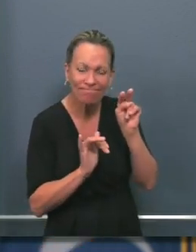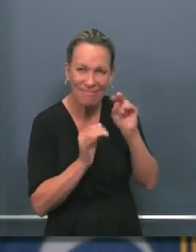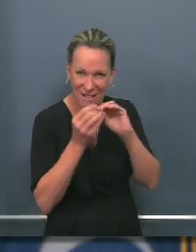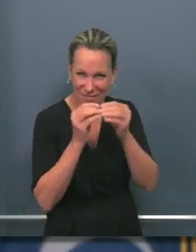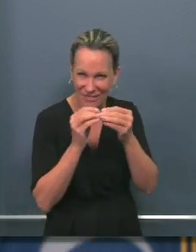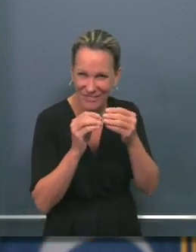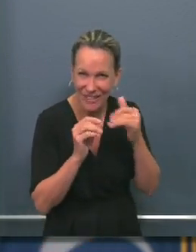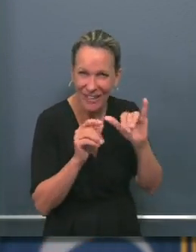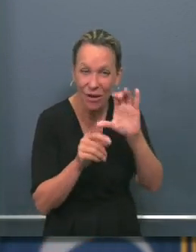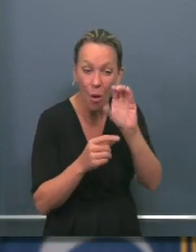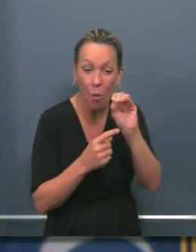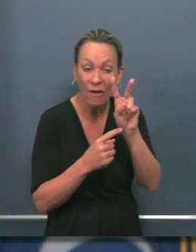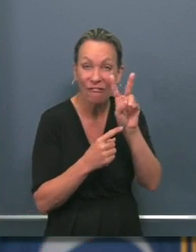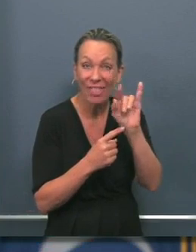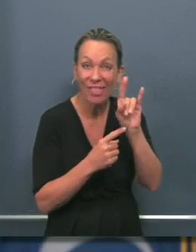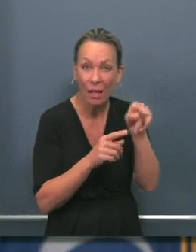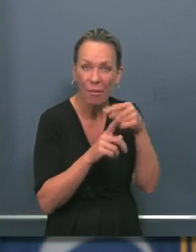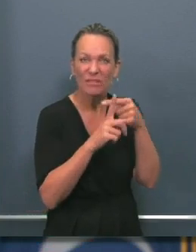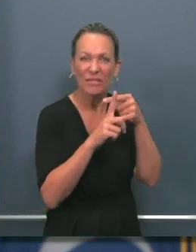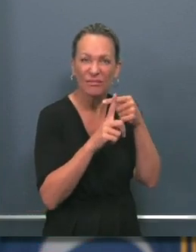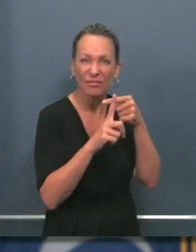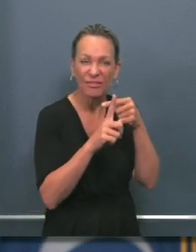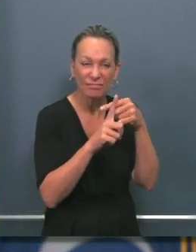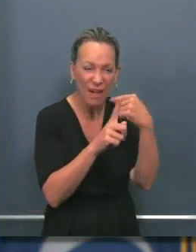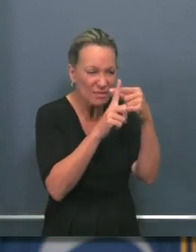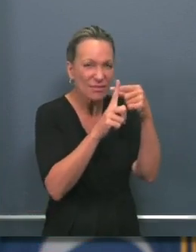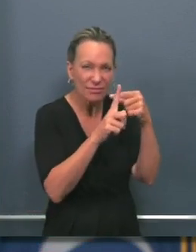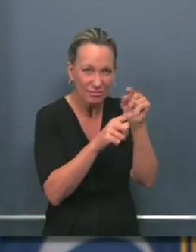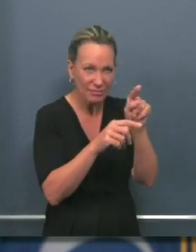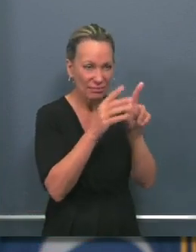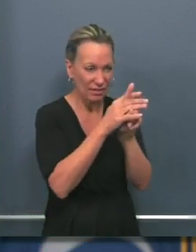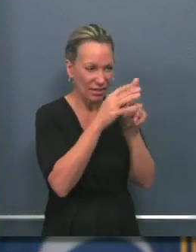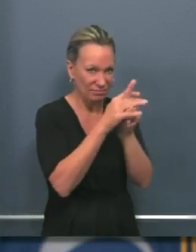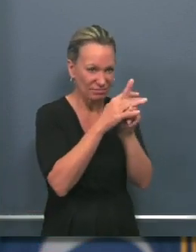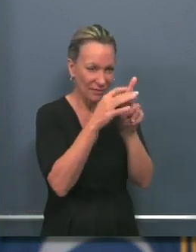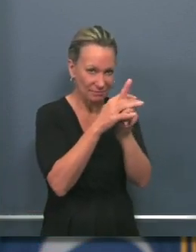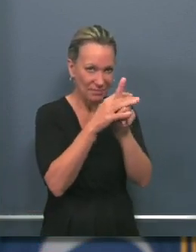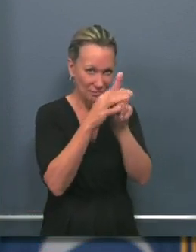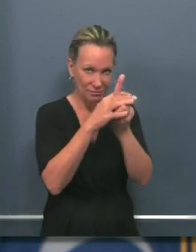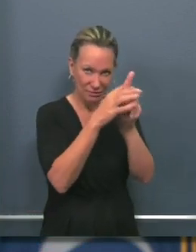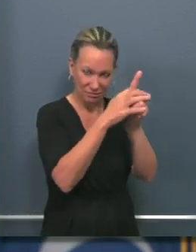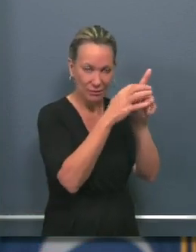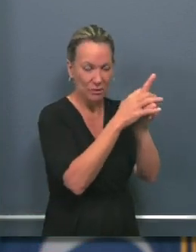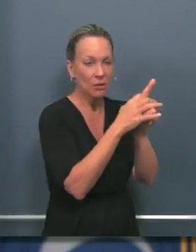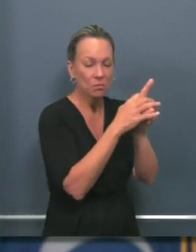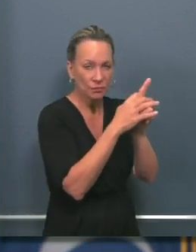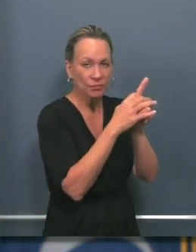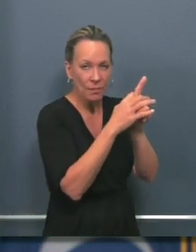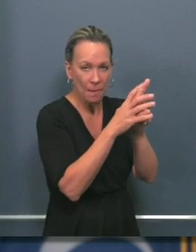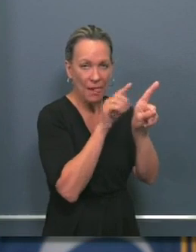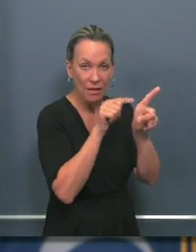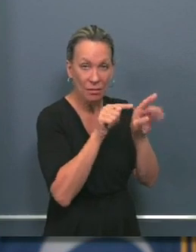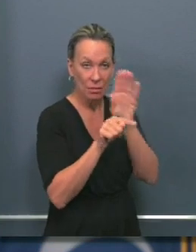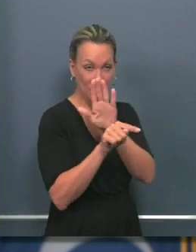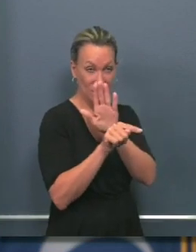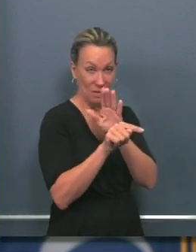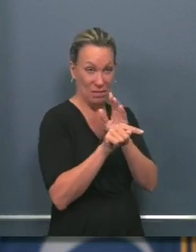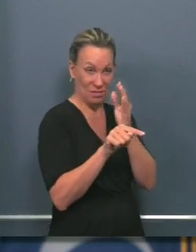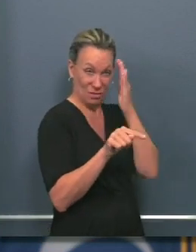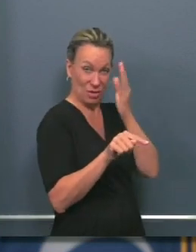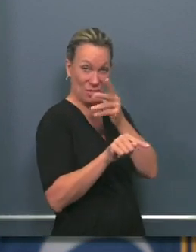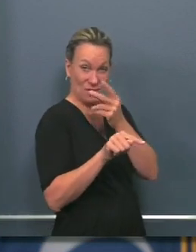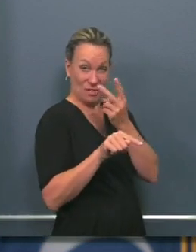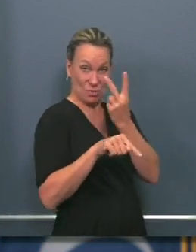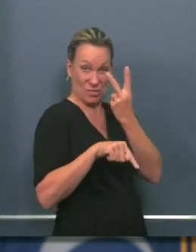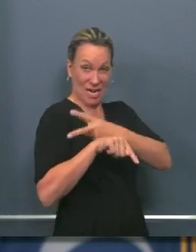increase in the overall number of tests, peaking at 67,000 just a few days ago. The positivity